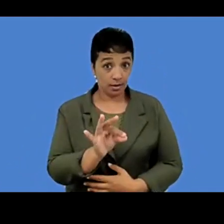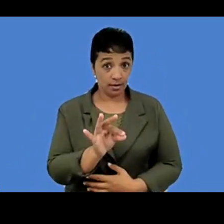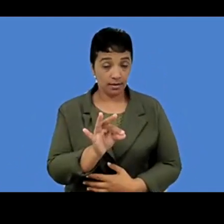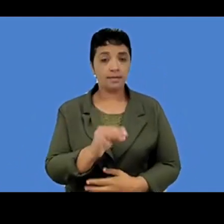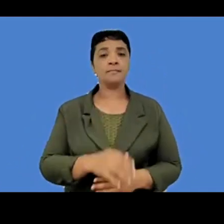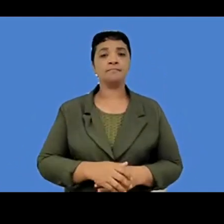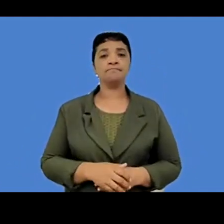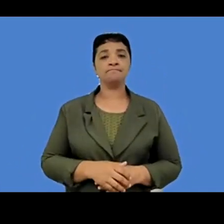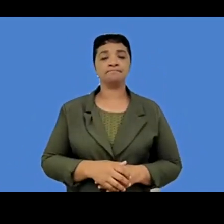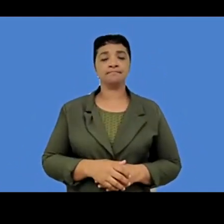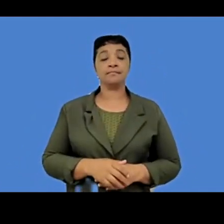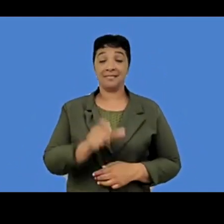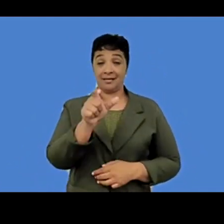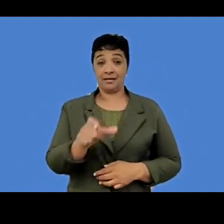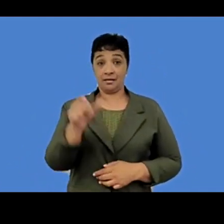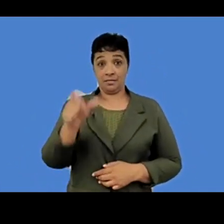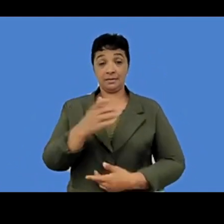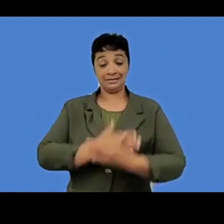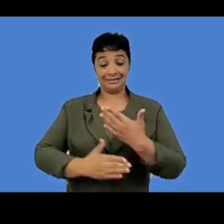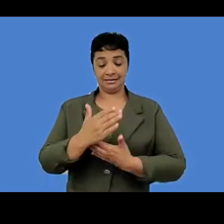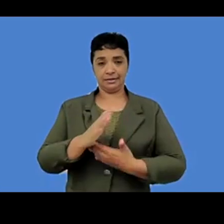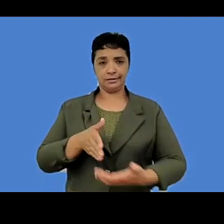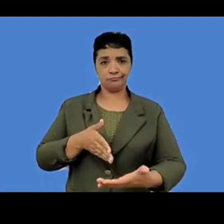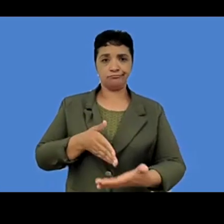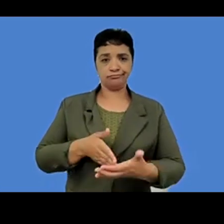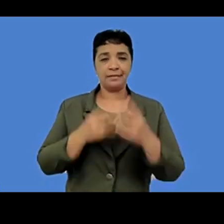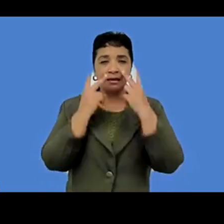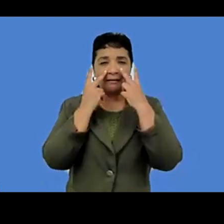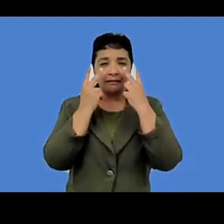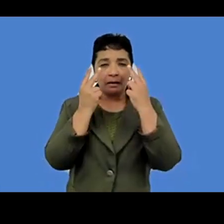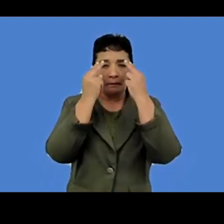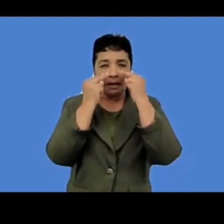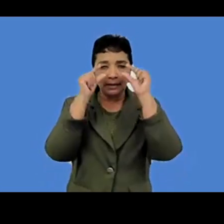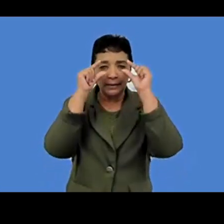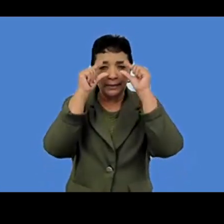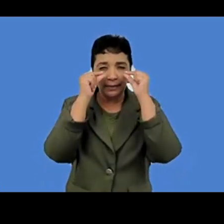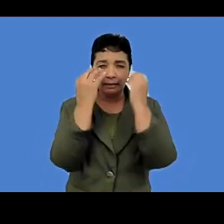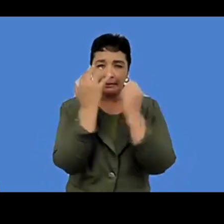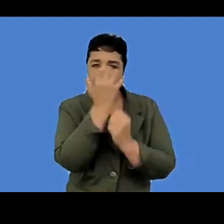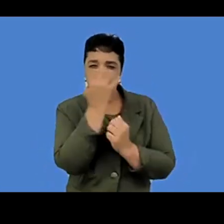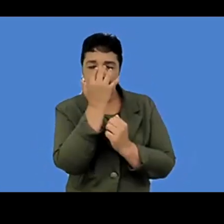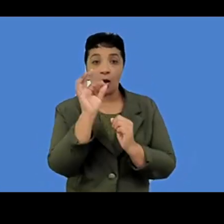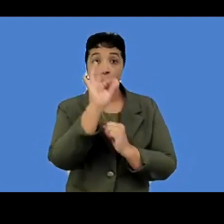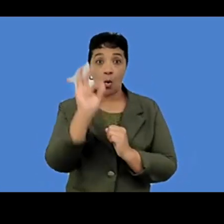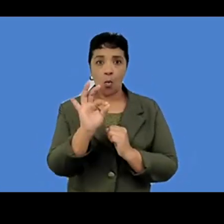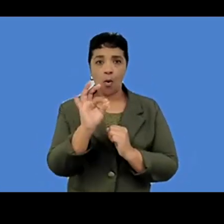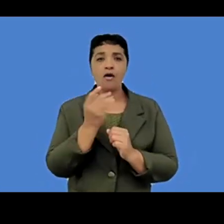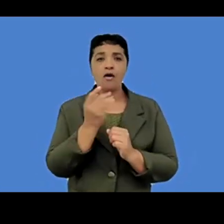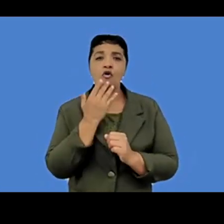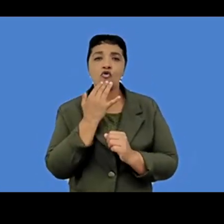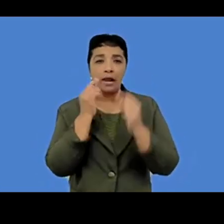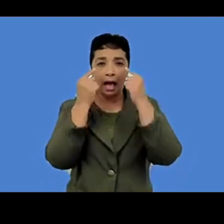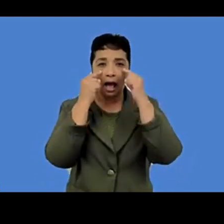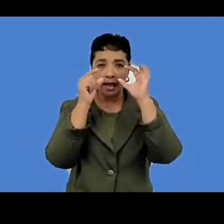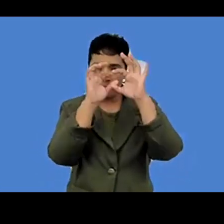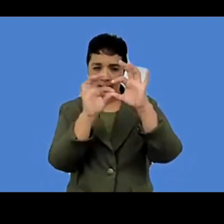impairments that people with albinism are born with. We are born visually impaired because of the lack of melanin in our eyes, and we are